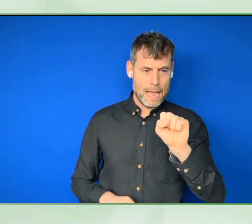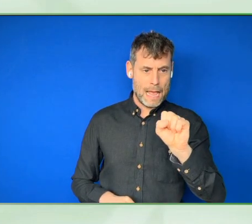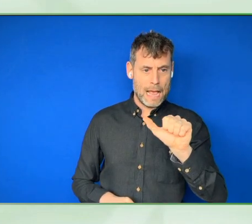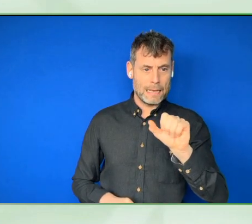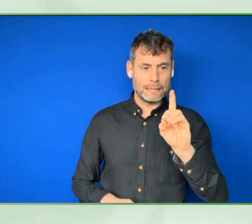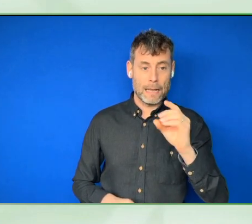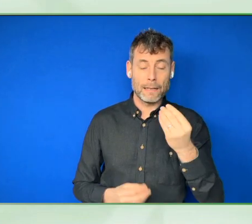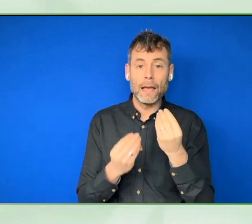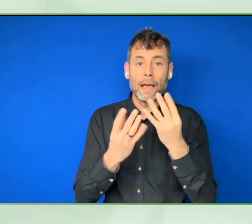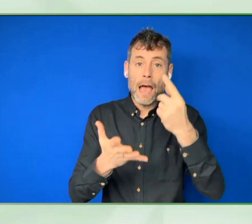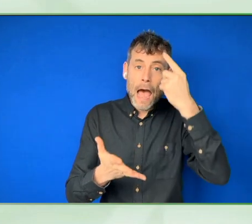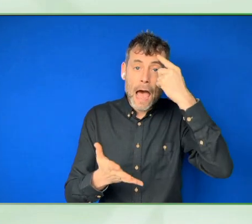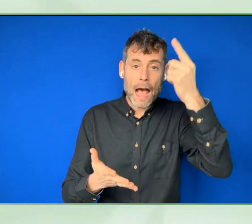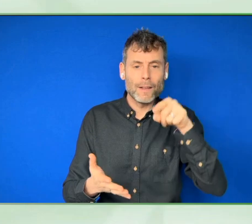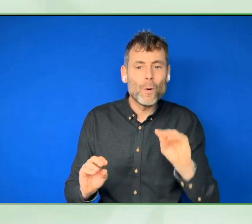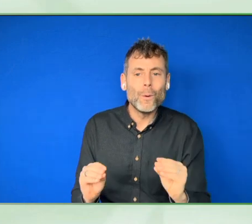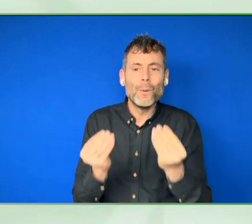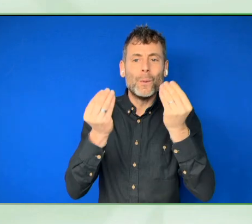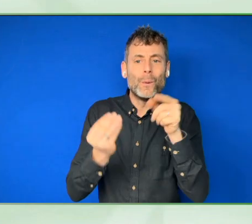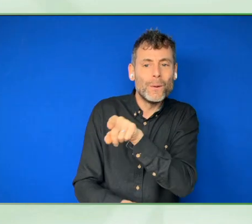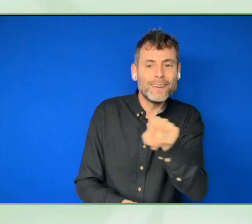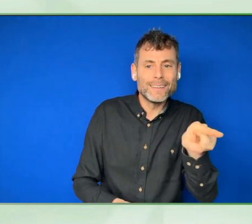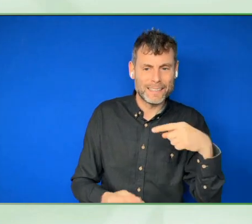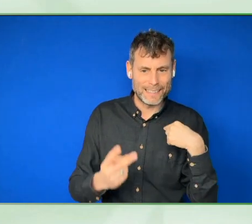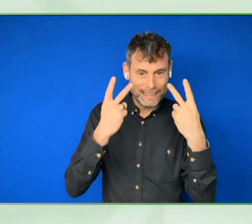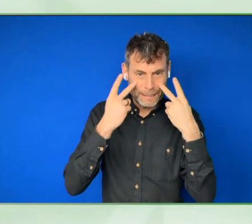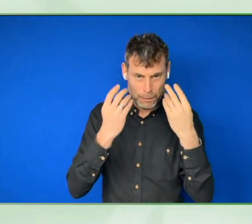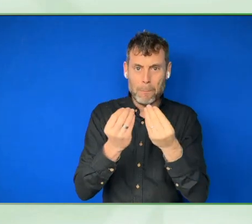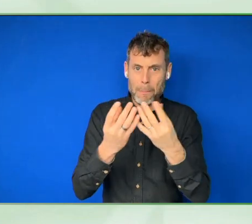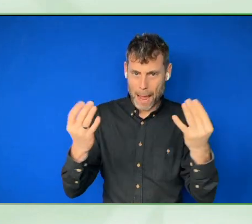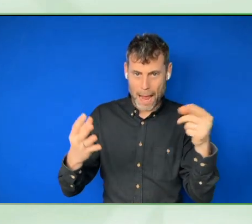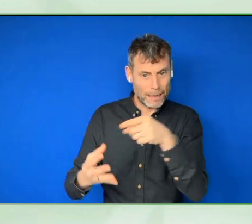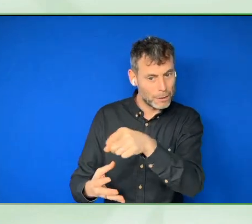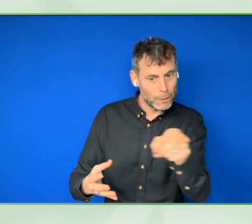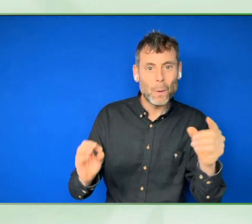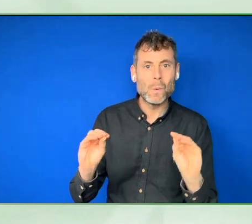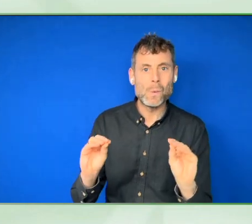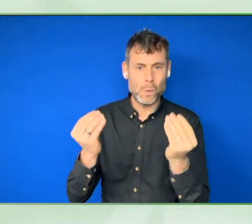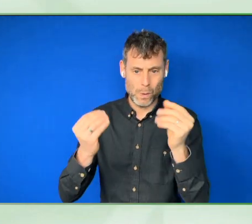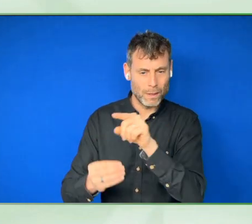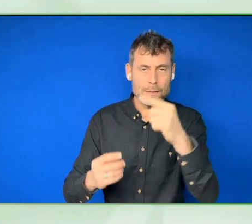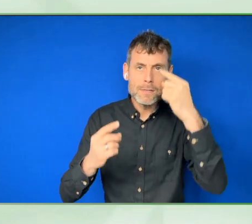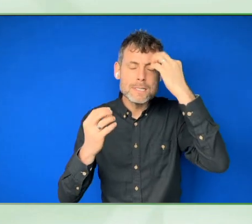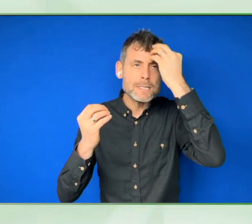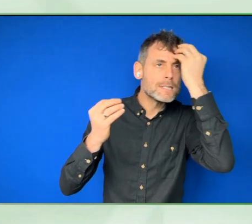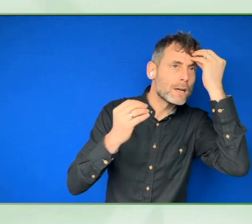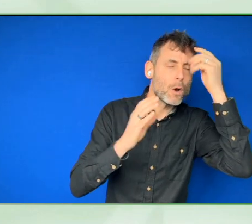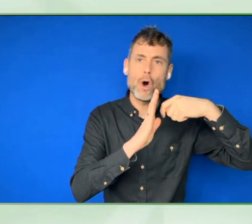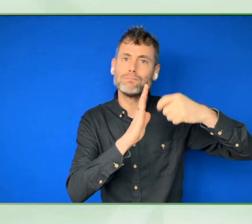I can see a lot of youngsters sitting here and they will be making so many projects. When you go to the policy